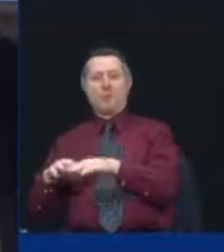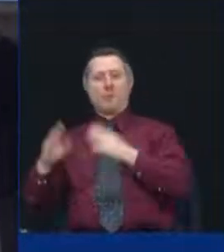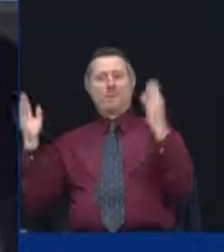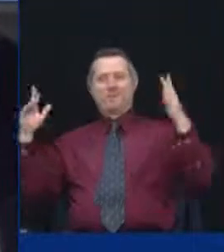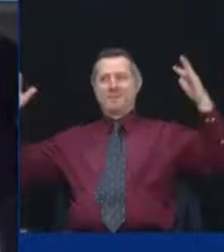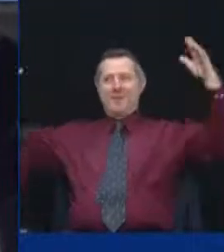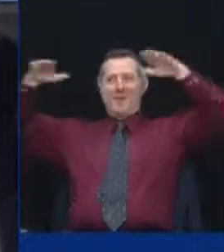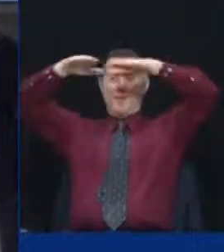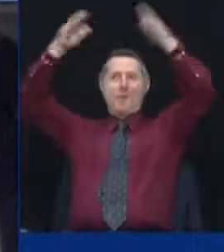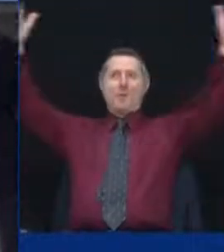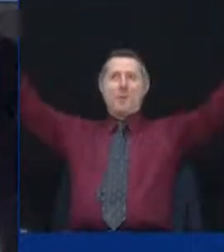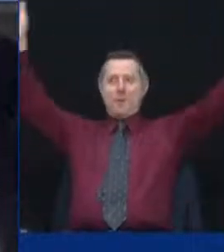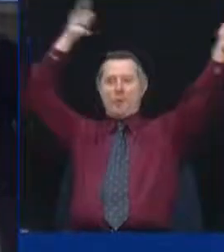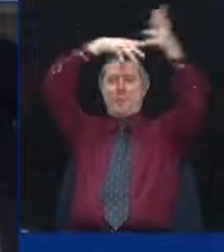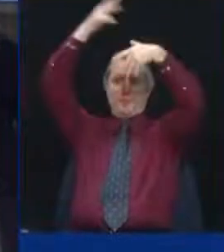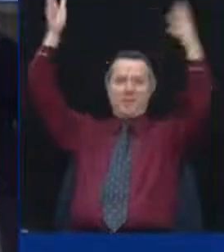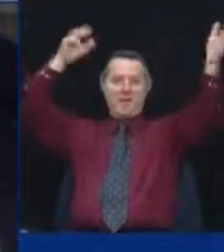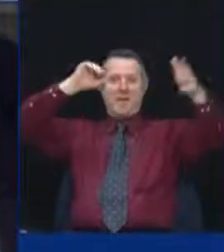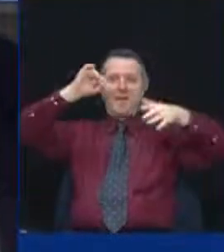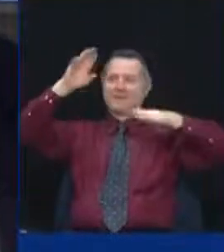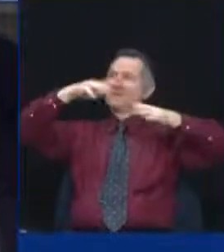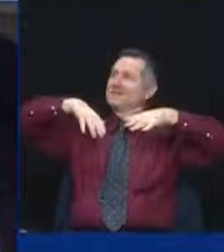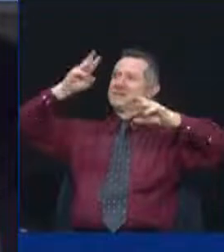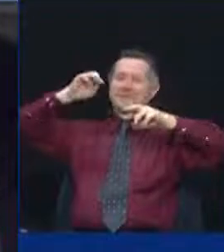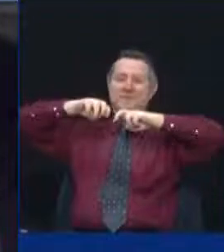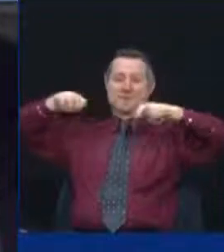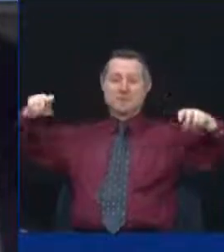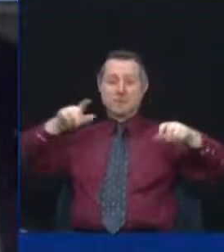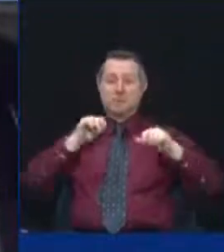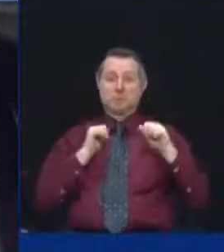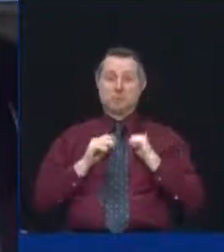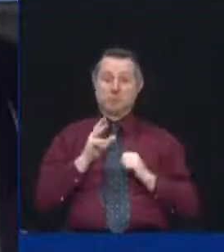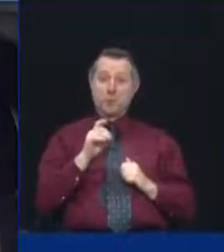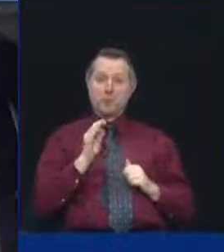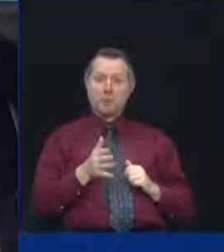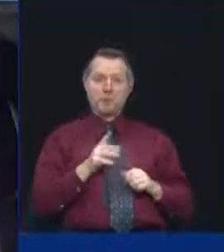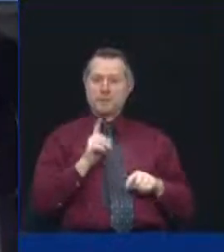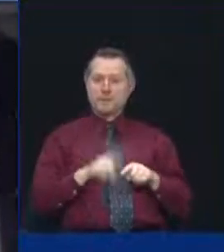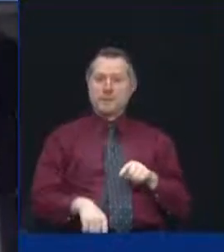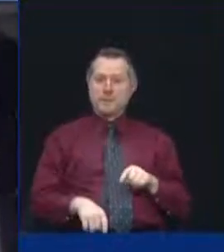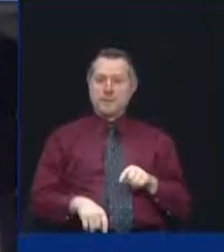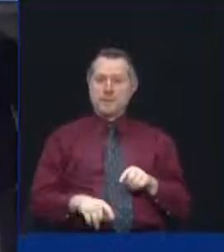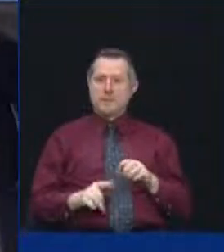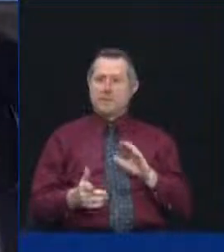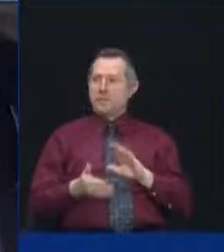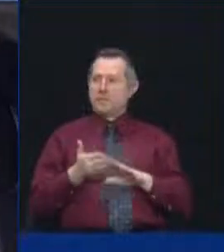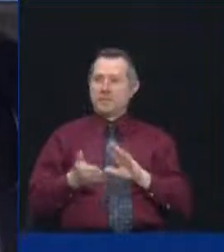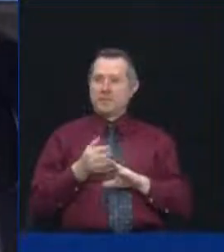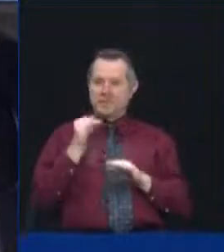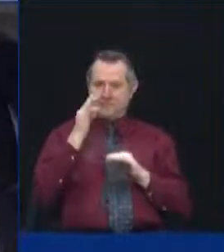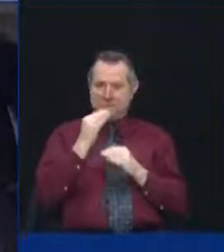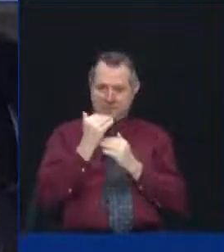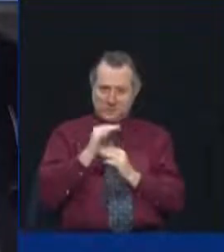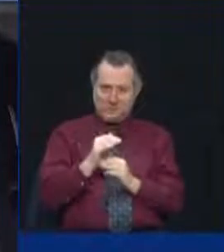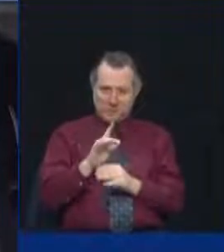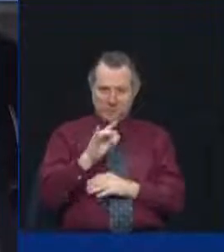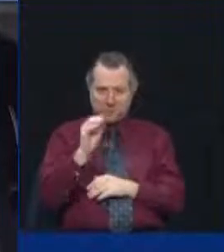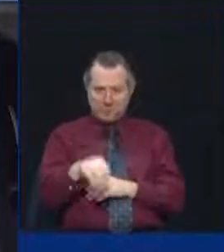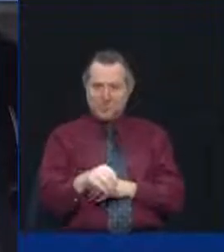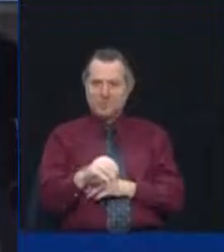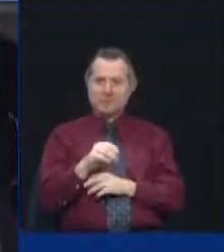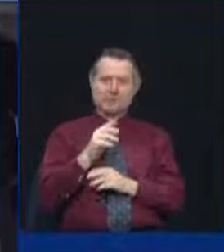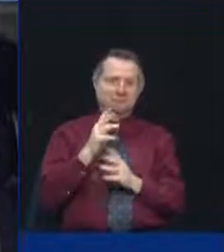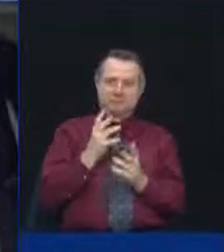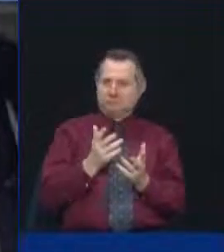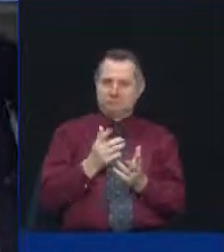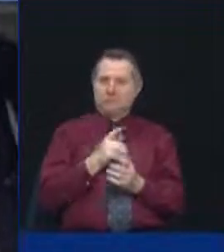can't function that way. It's not economical for them to function with reduced capacity, so they need to be at a much higher level of